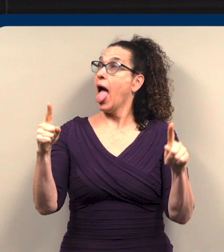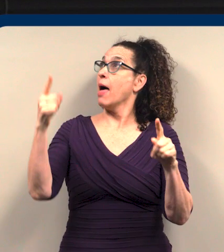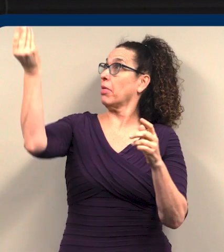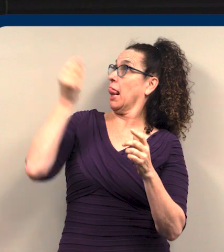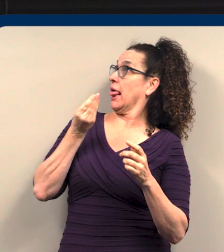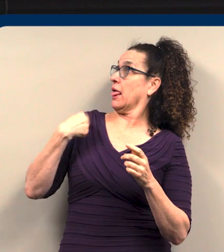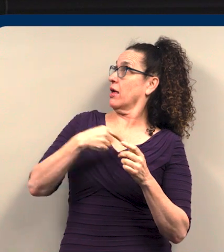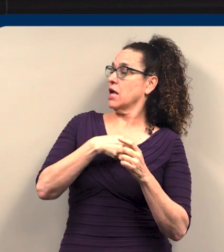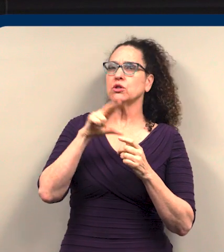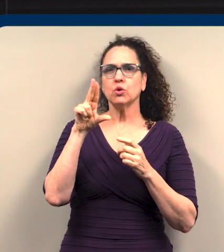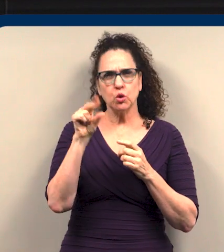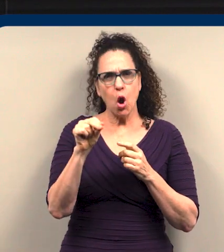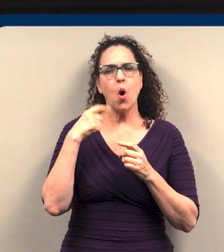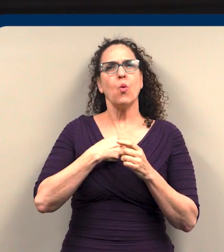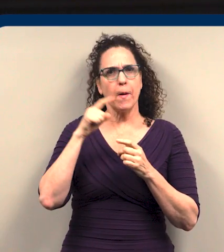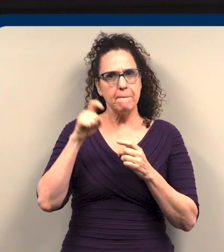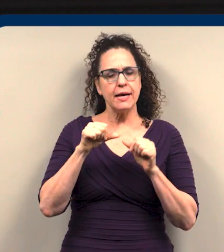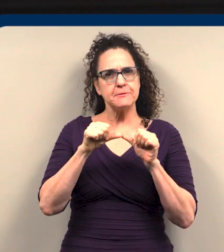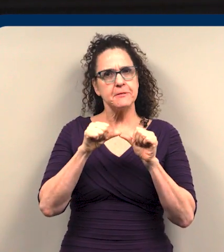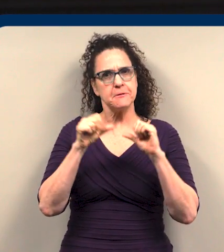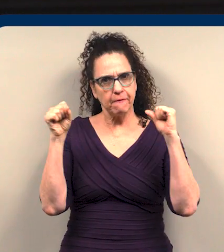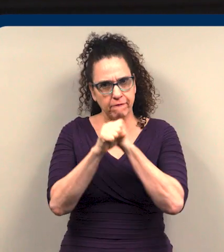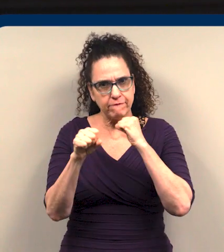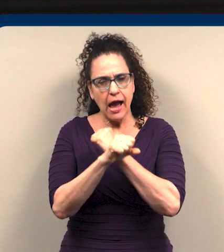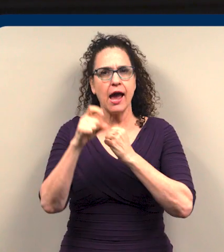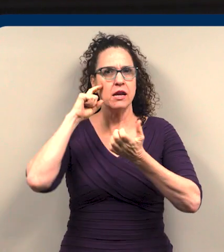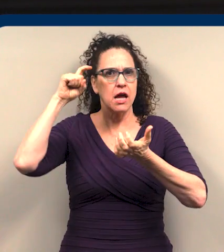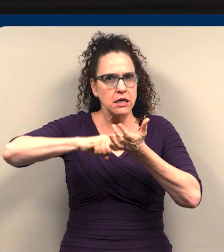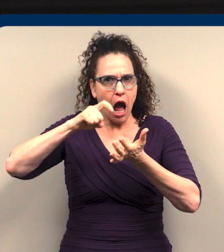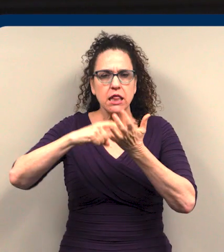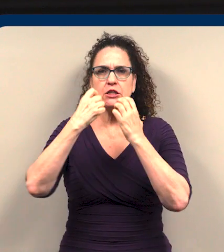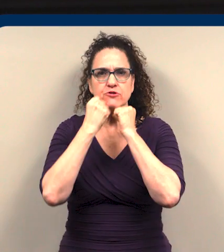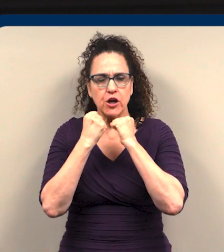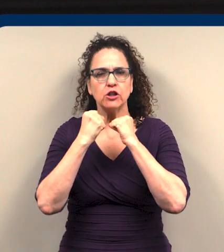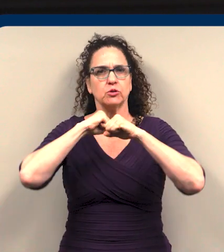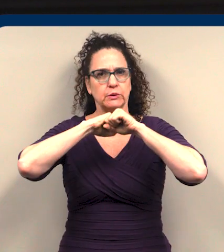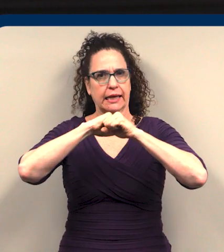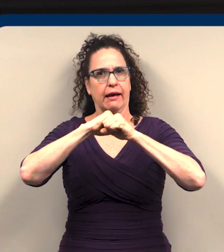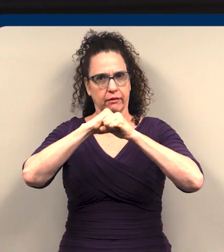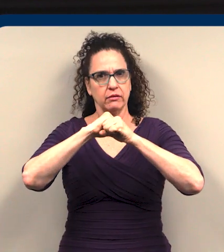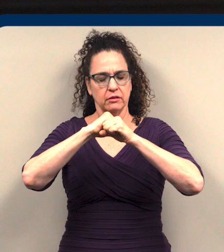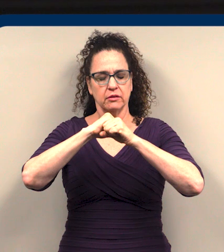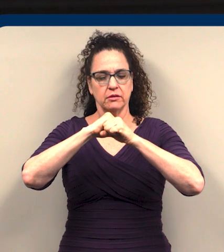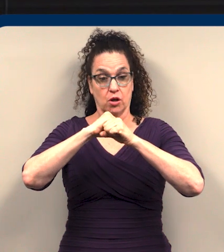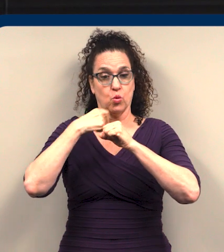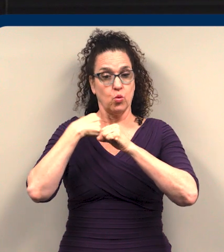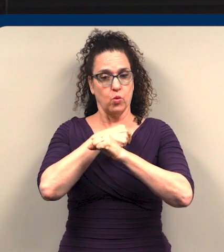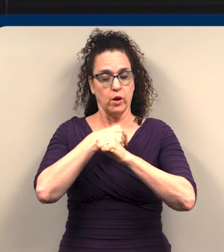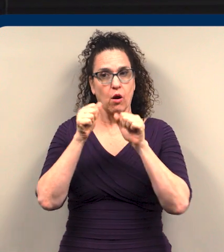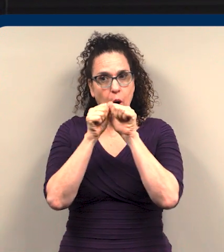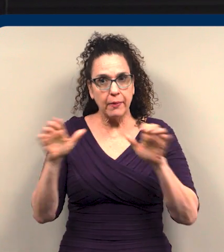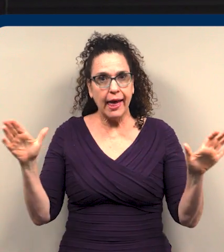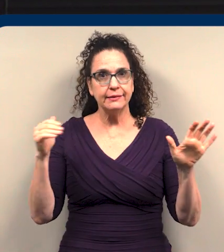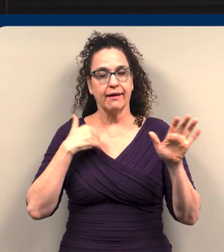is not a gift that is handed to us, but something we must continuously acknowledge, cherish, and protect. It's